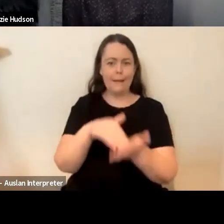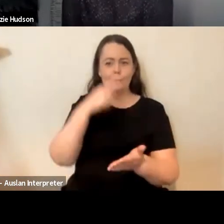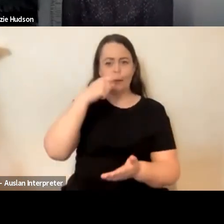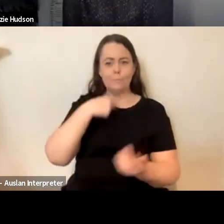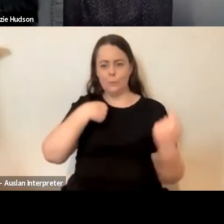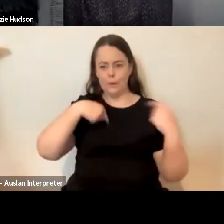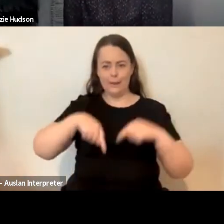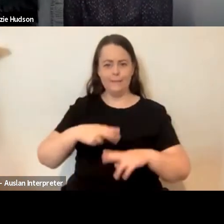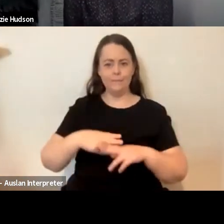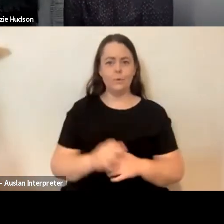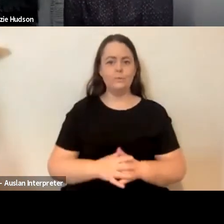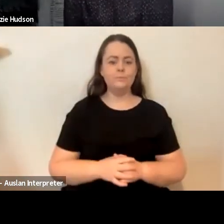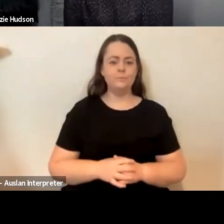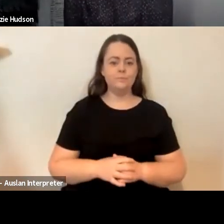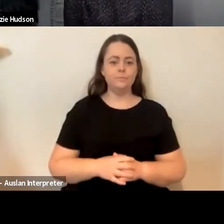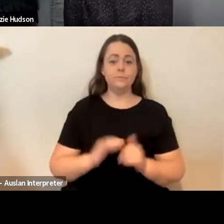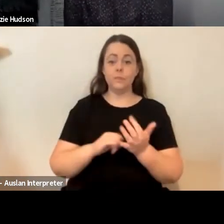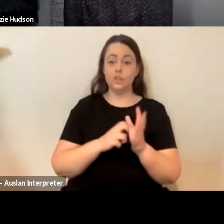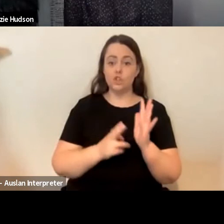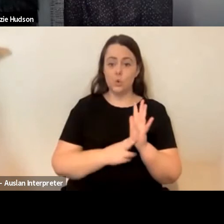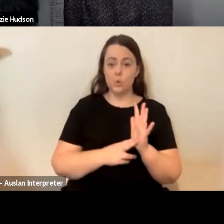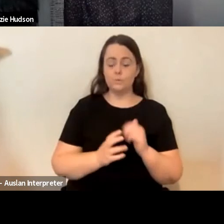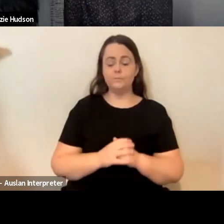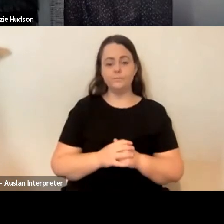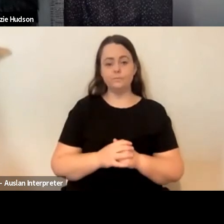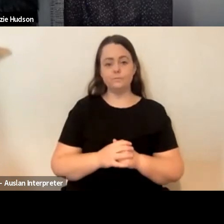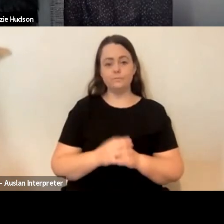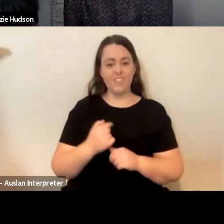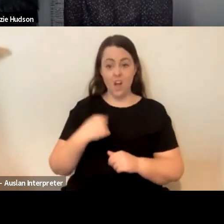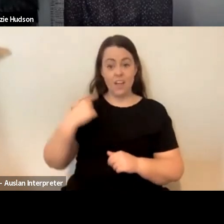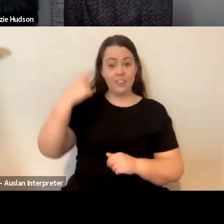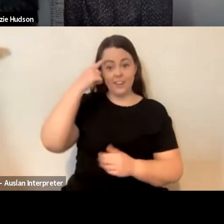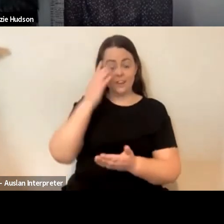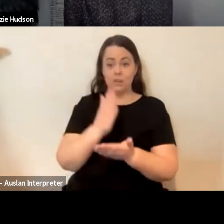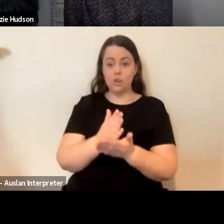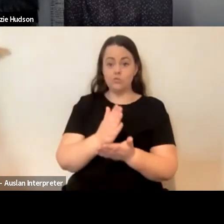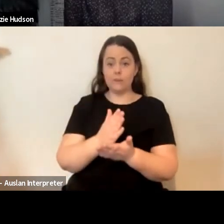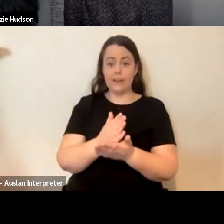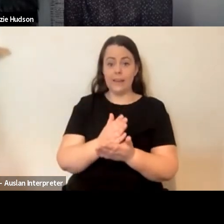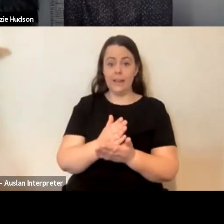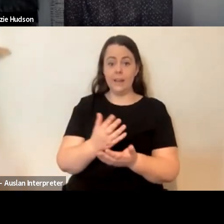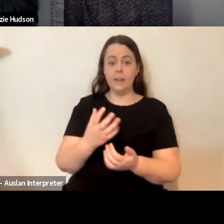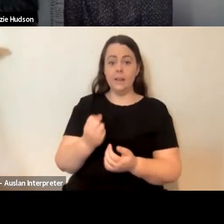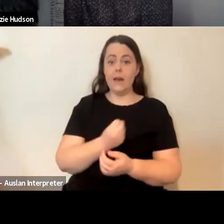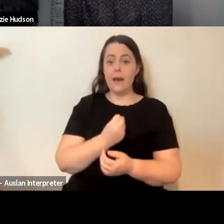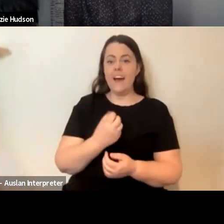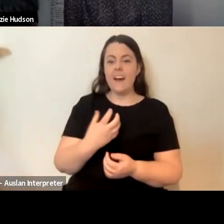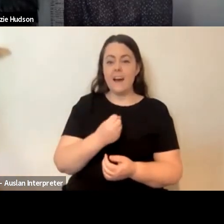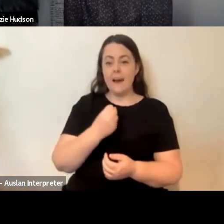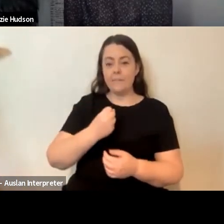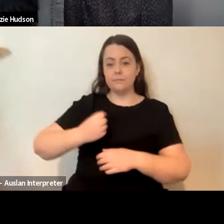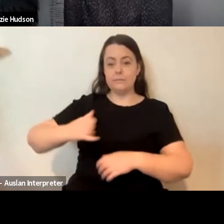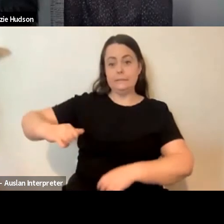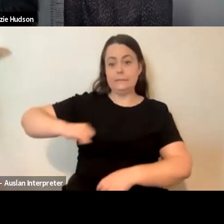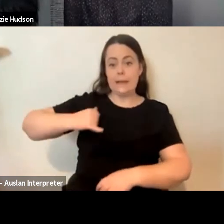my world, the biggest challenge, I think, is the overcoming the prejudices of frontline health workers, enabling them, as Susie said,